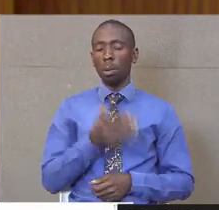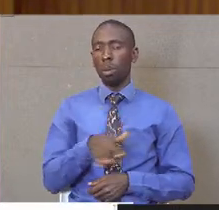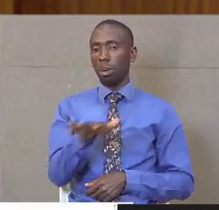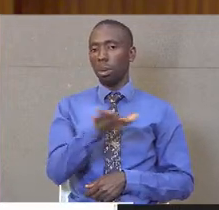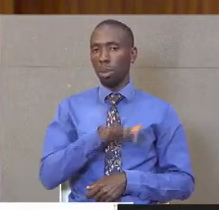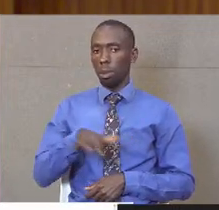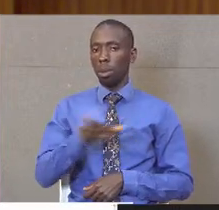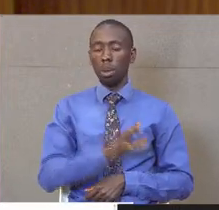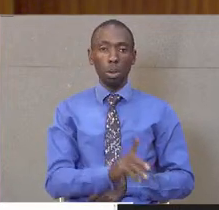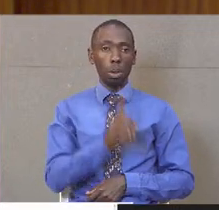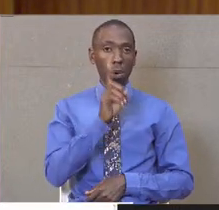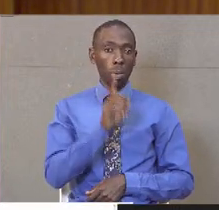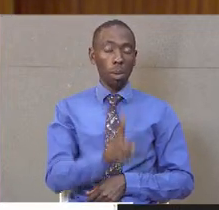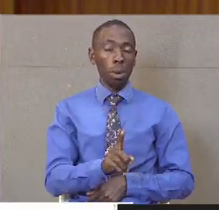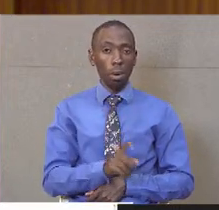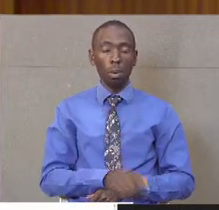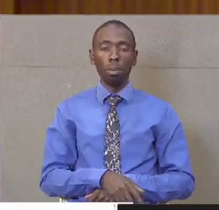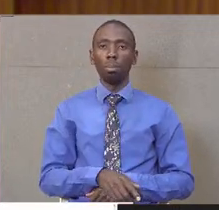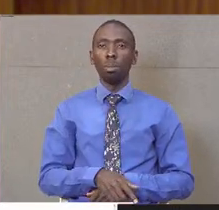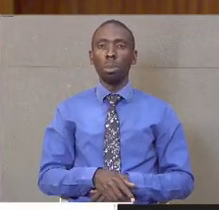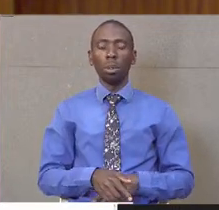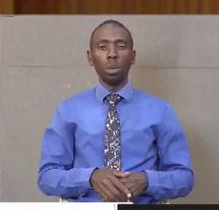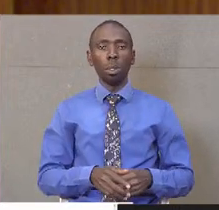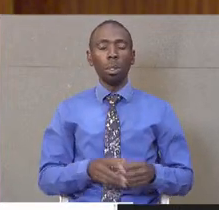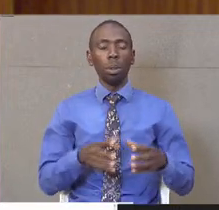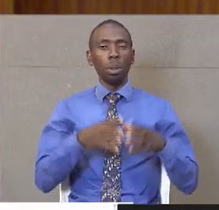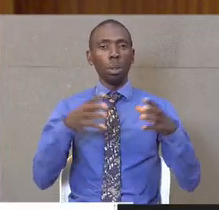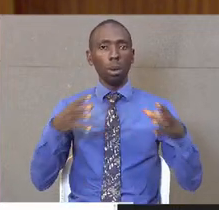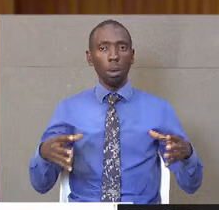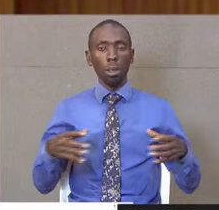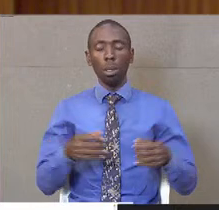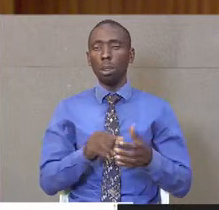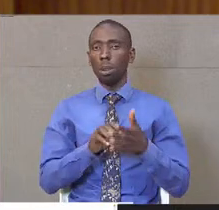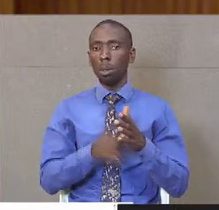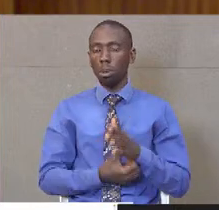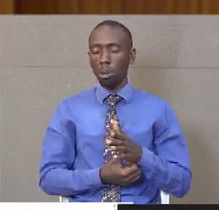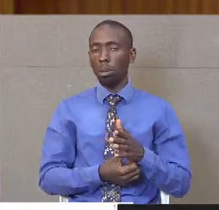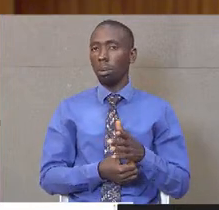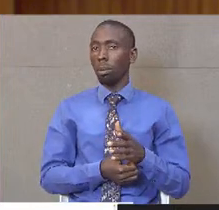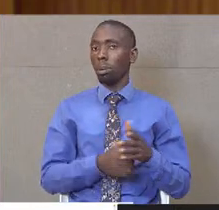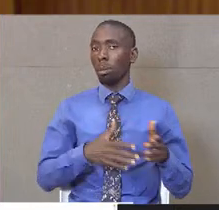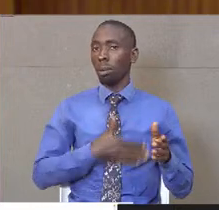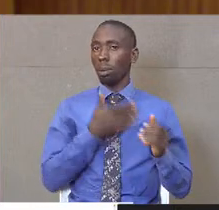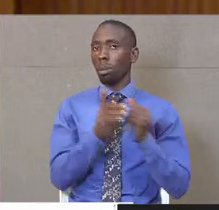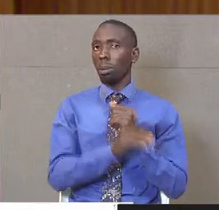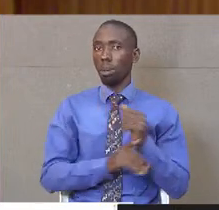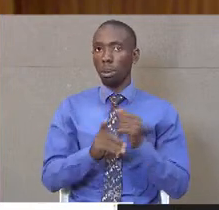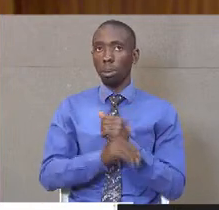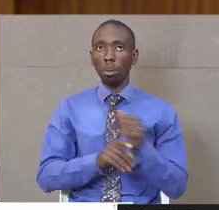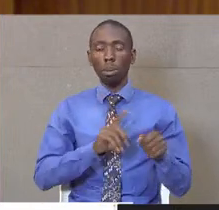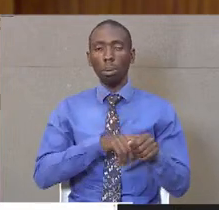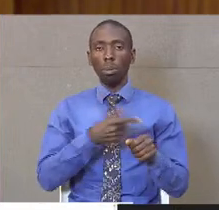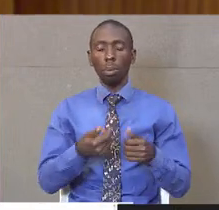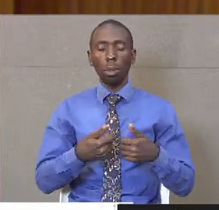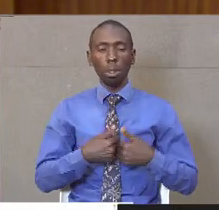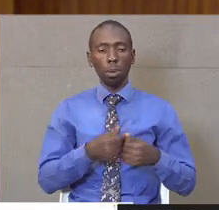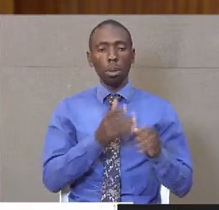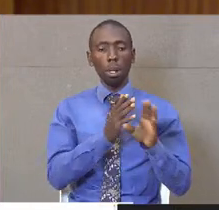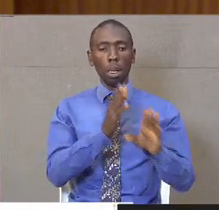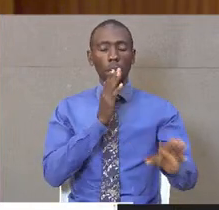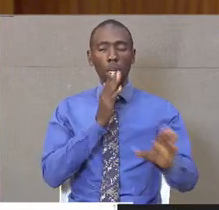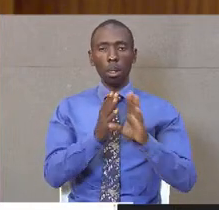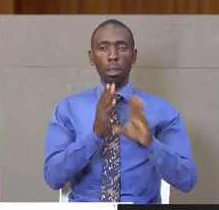of the greatest headaches in the constituents is when you have a line of people